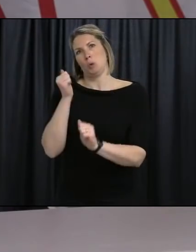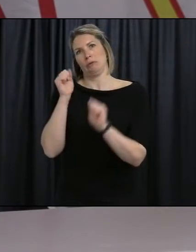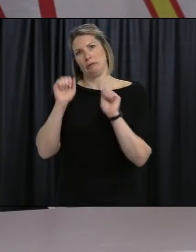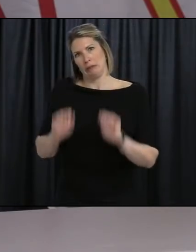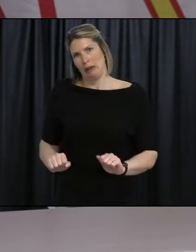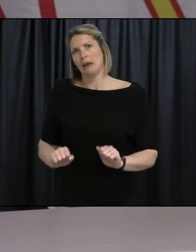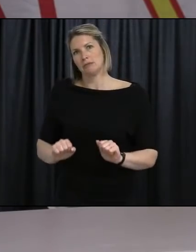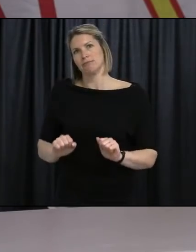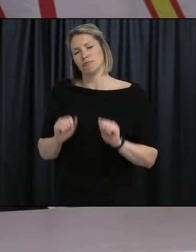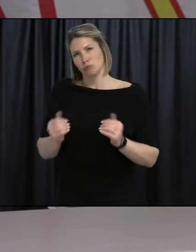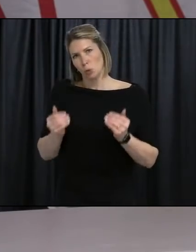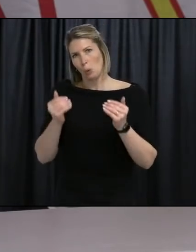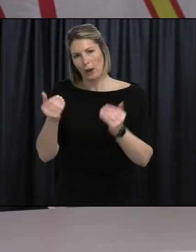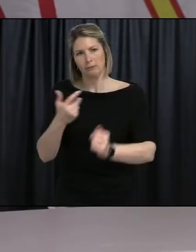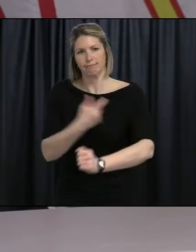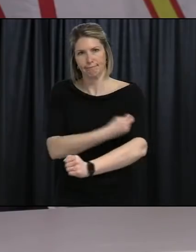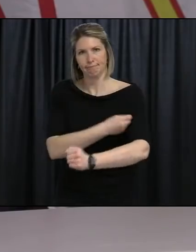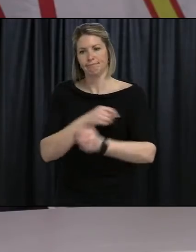need to clarify.